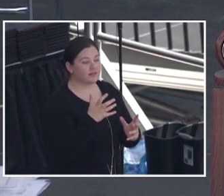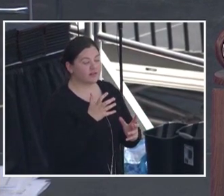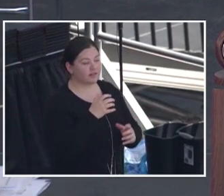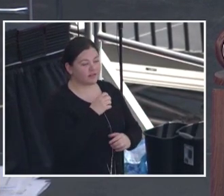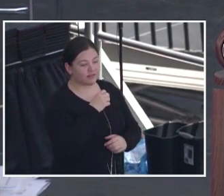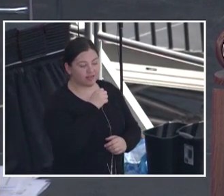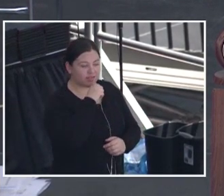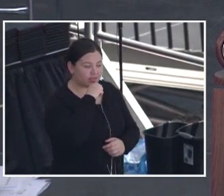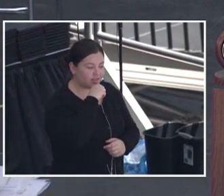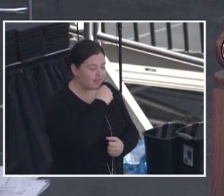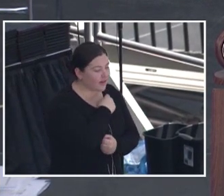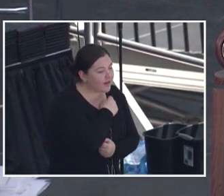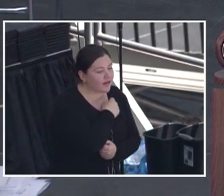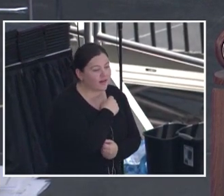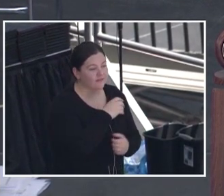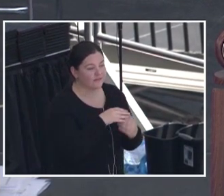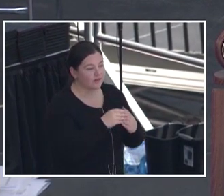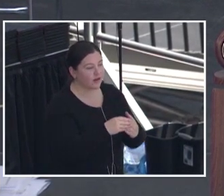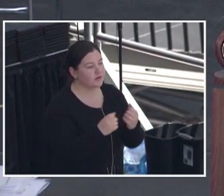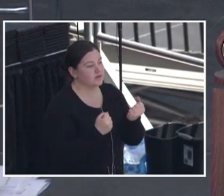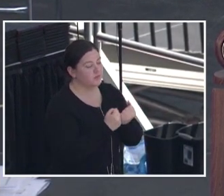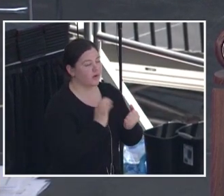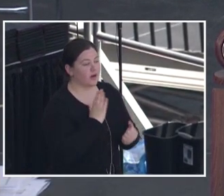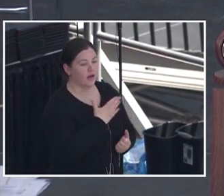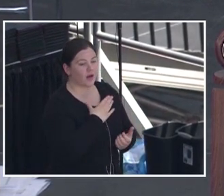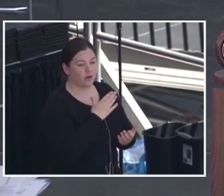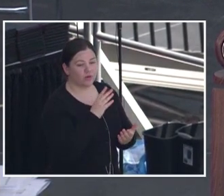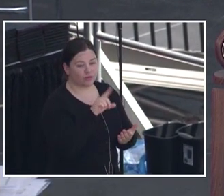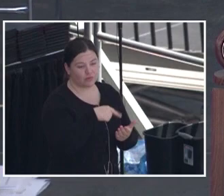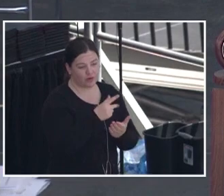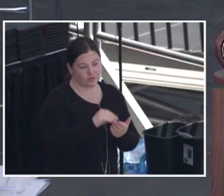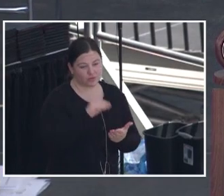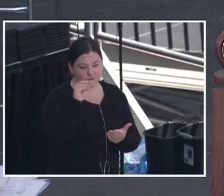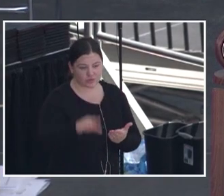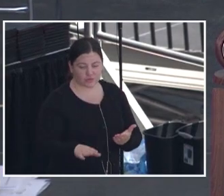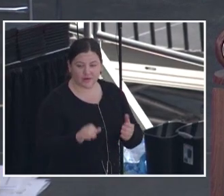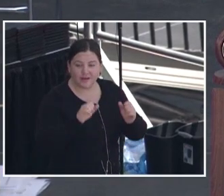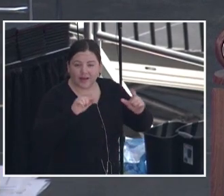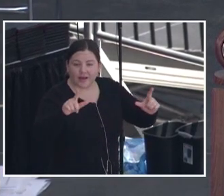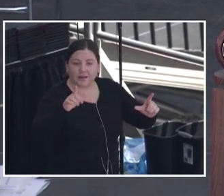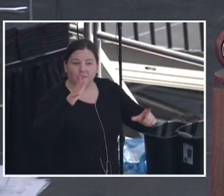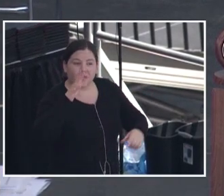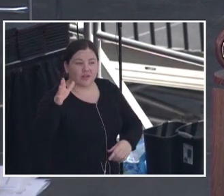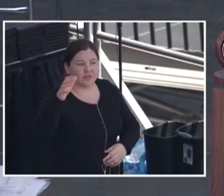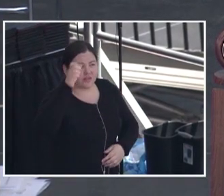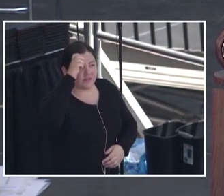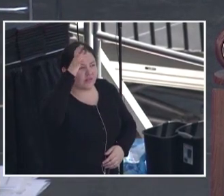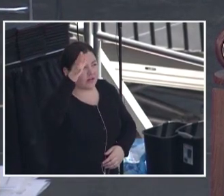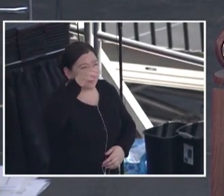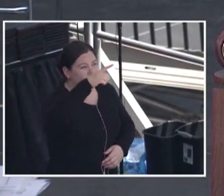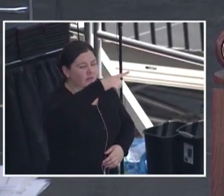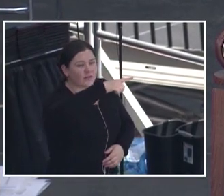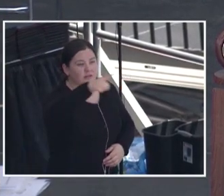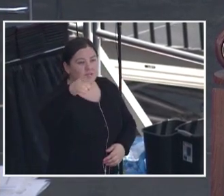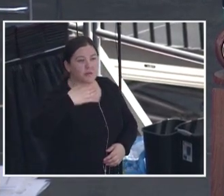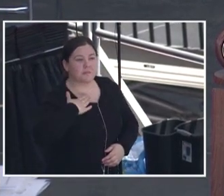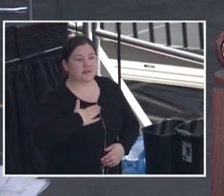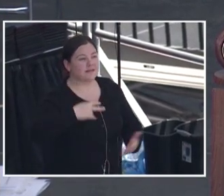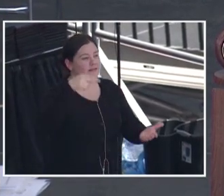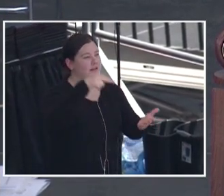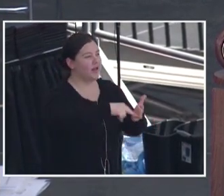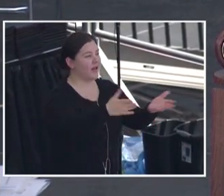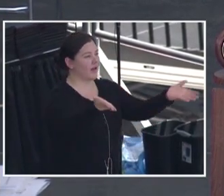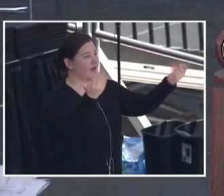and support to our graduates. Would anyone who is the parent of a graduate please